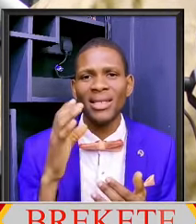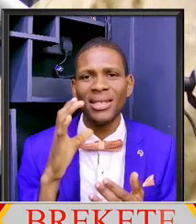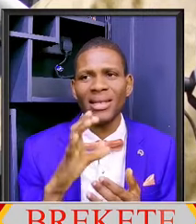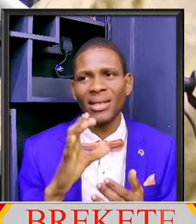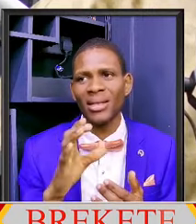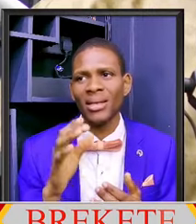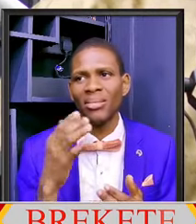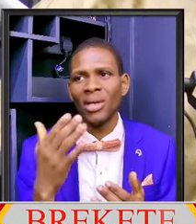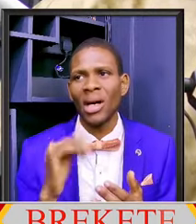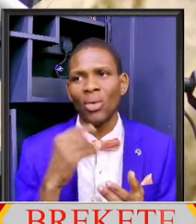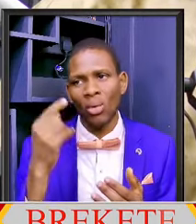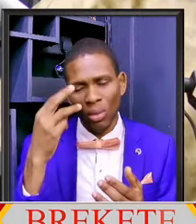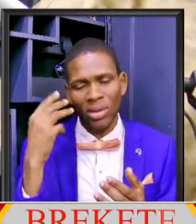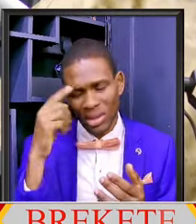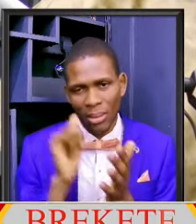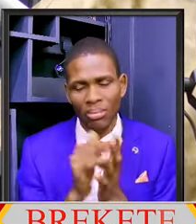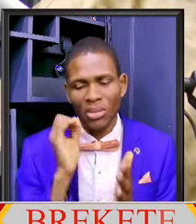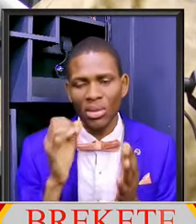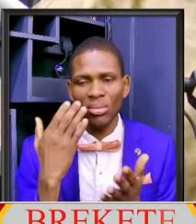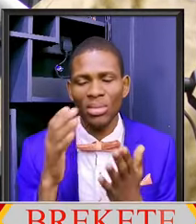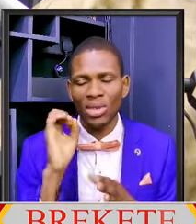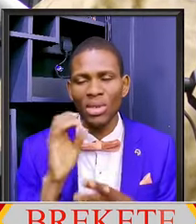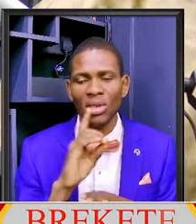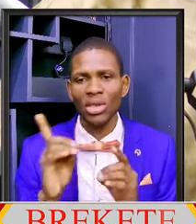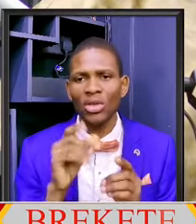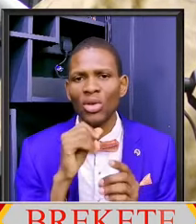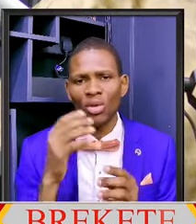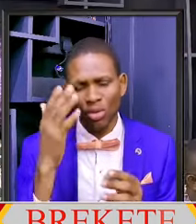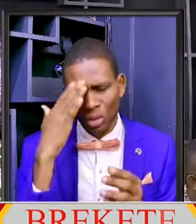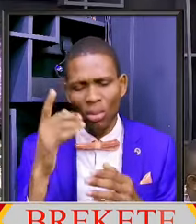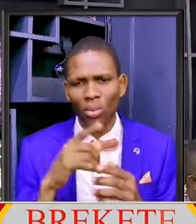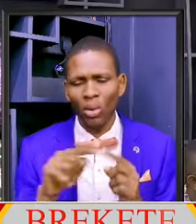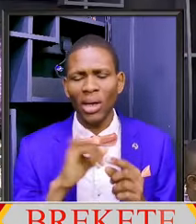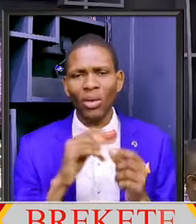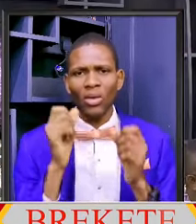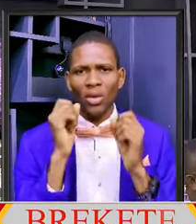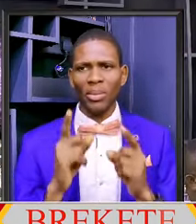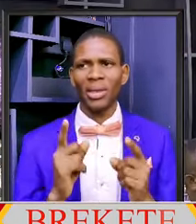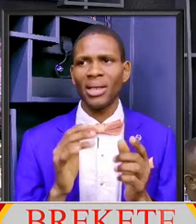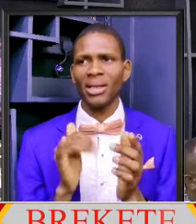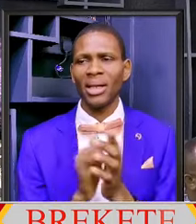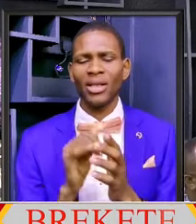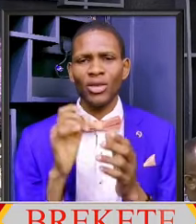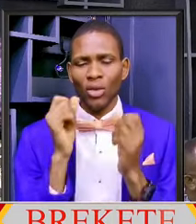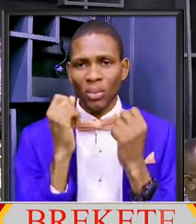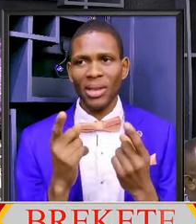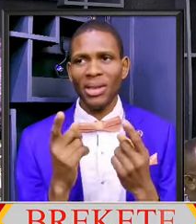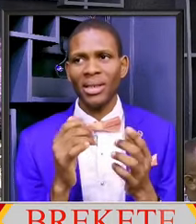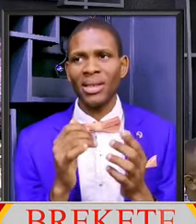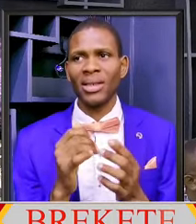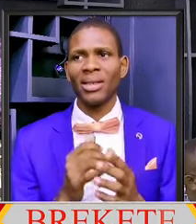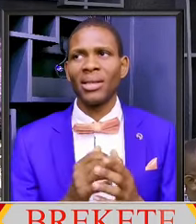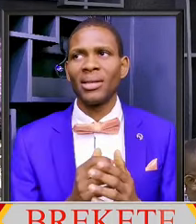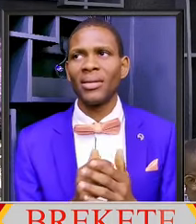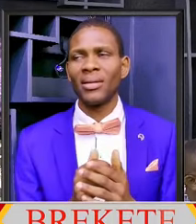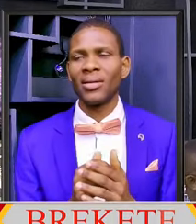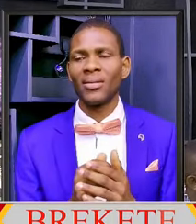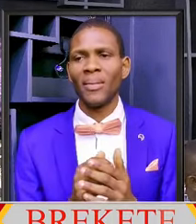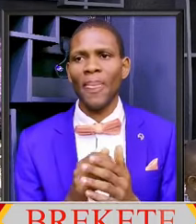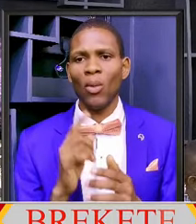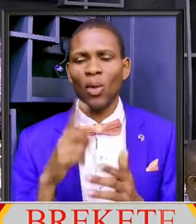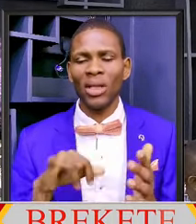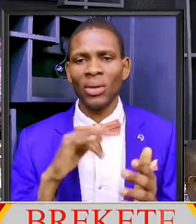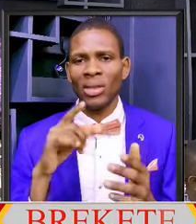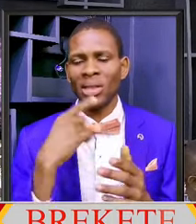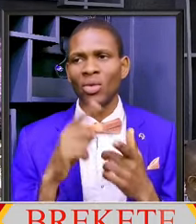thinking that maybe she don't know what she was saying. But I was surprised, just surprised. And the only thing I can say